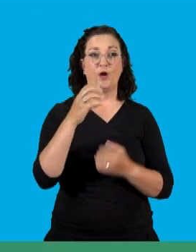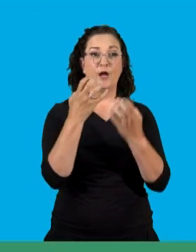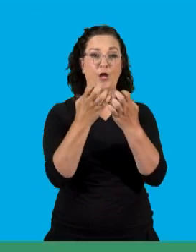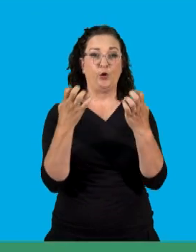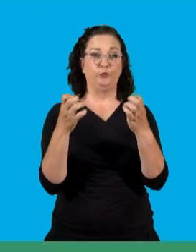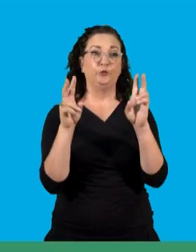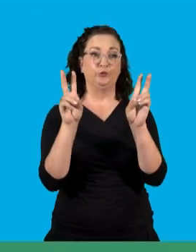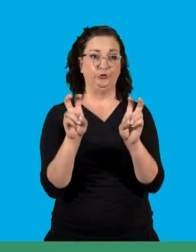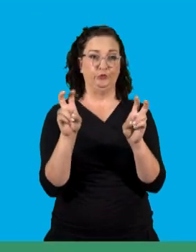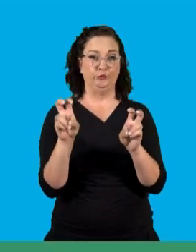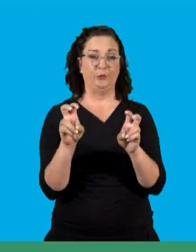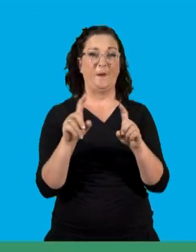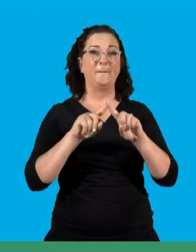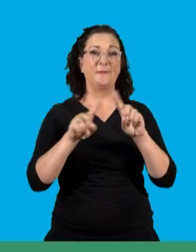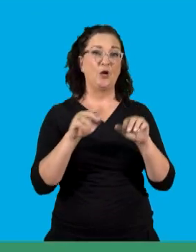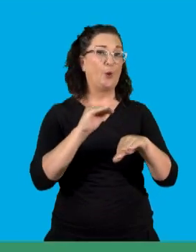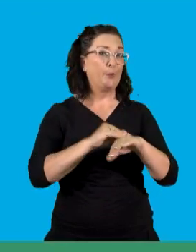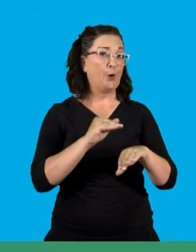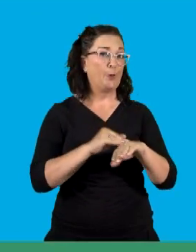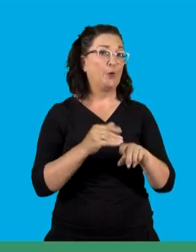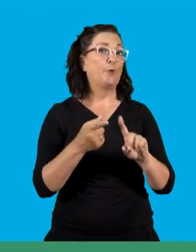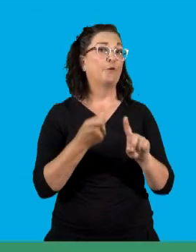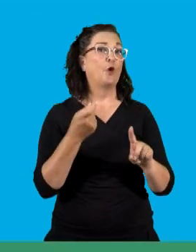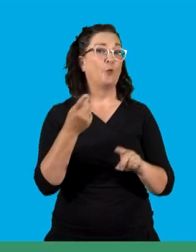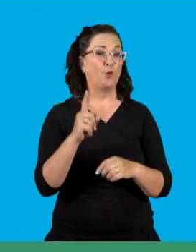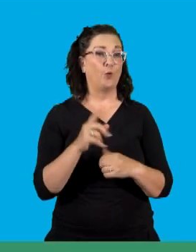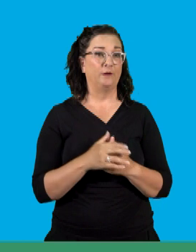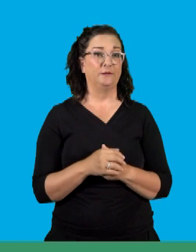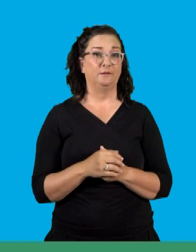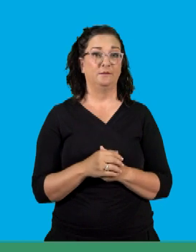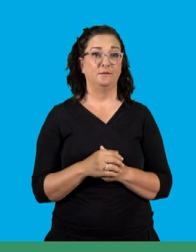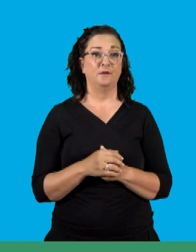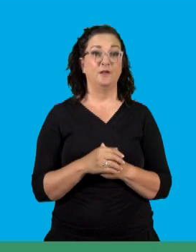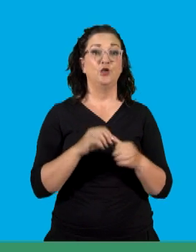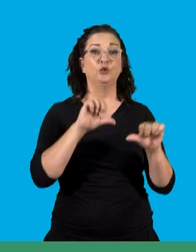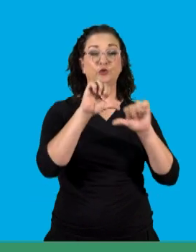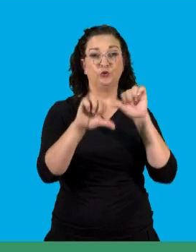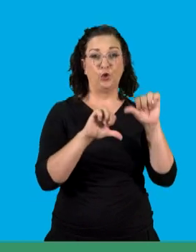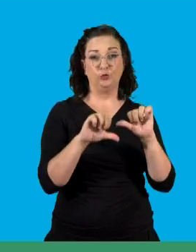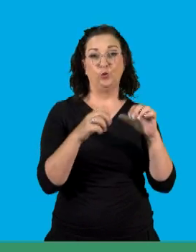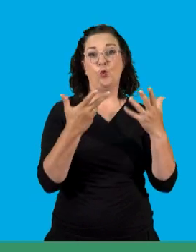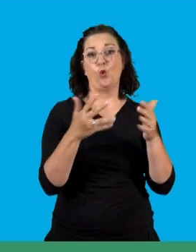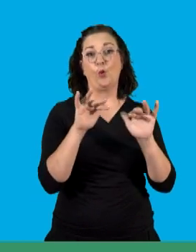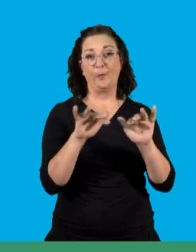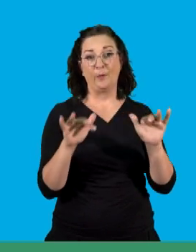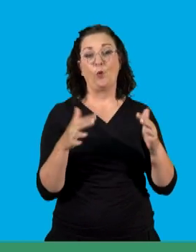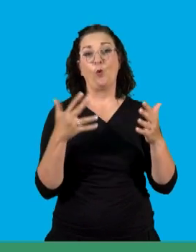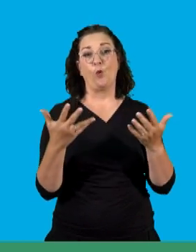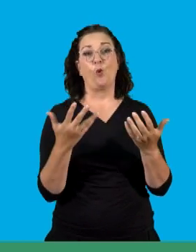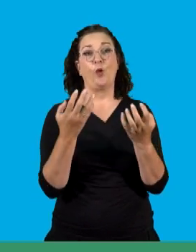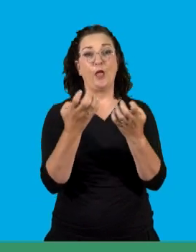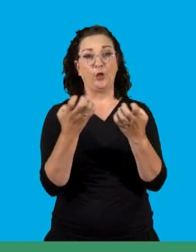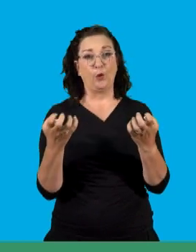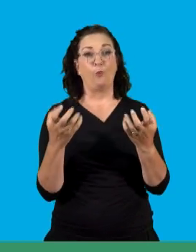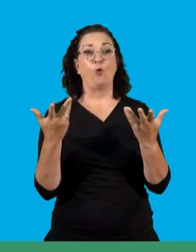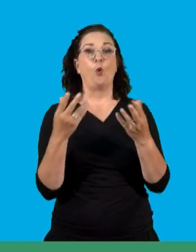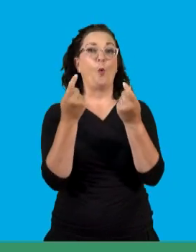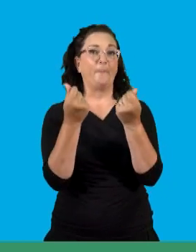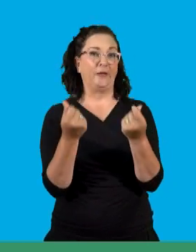are problems that come from social or people, economic or money circumstances. So